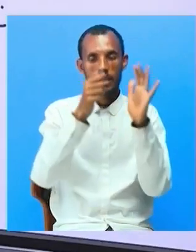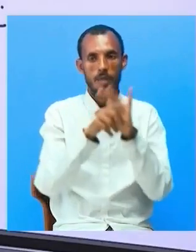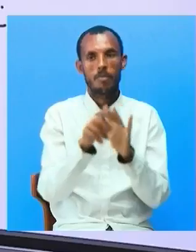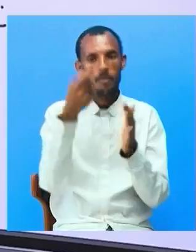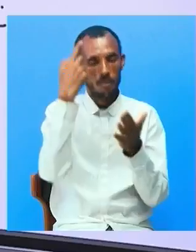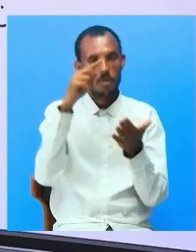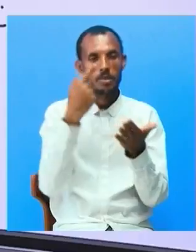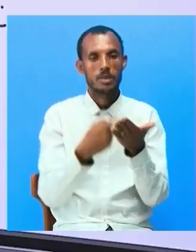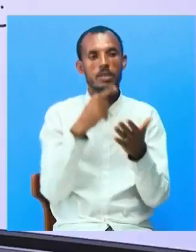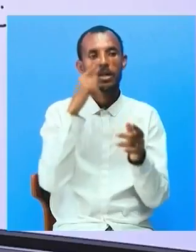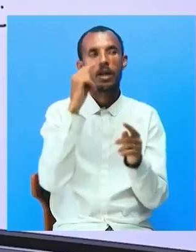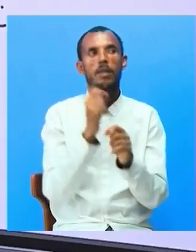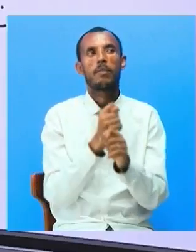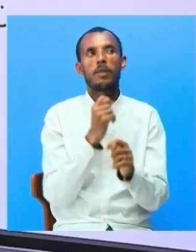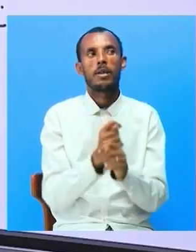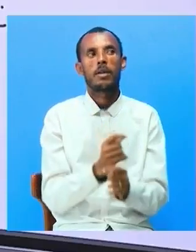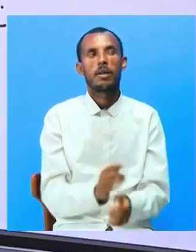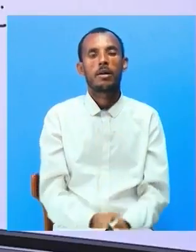for this.